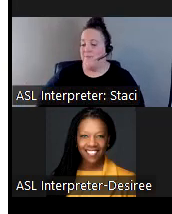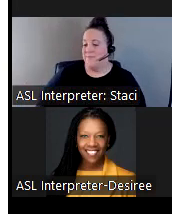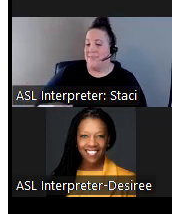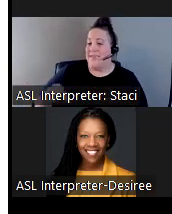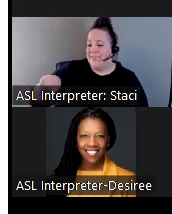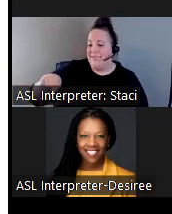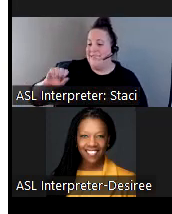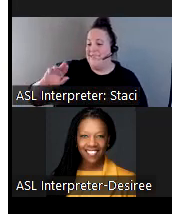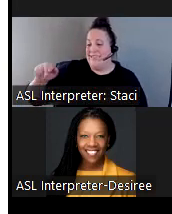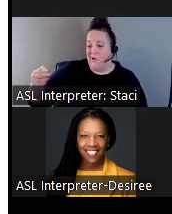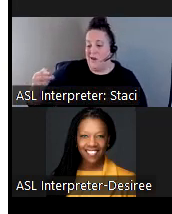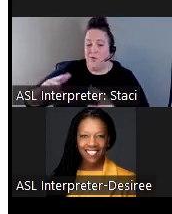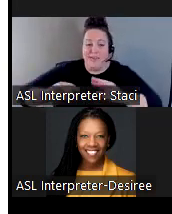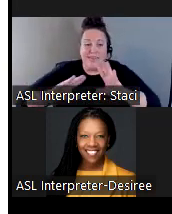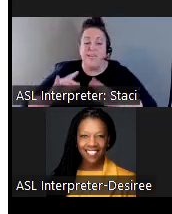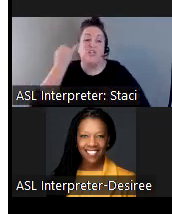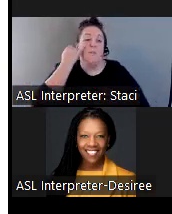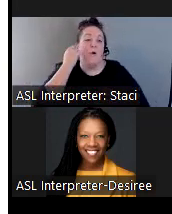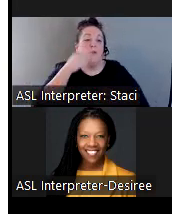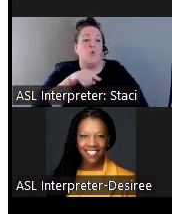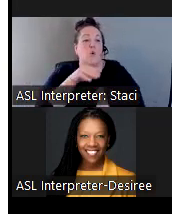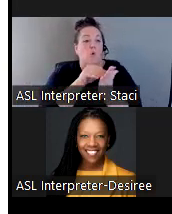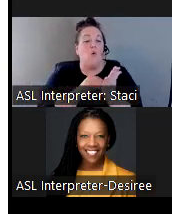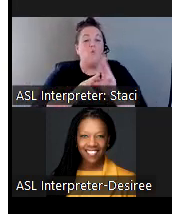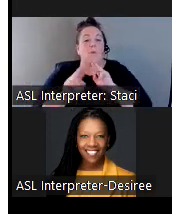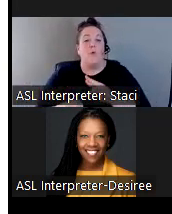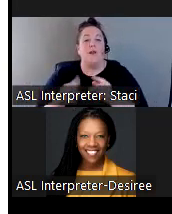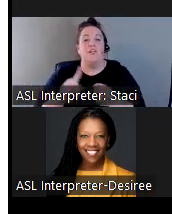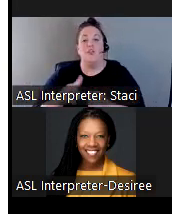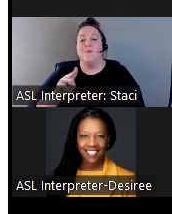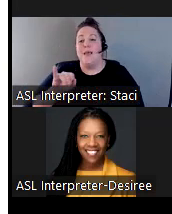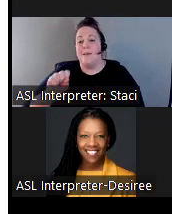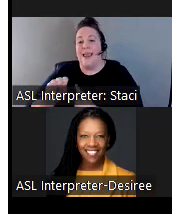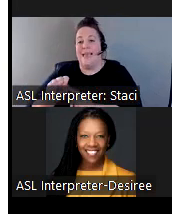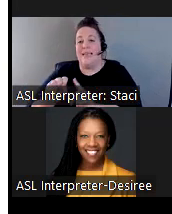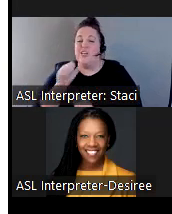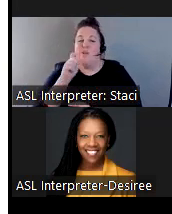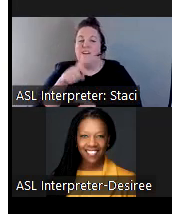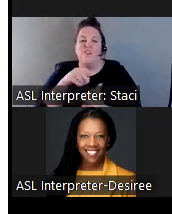Sarah. To be clear, if you're reporting to the MIS, you don't need to fill out this form.